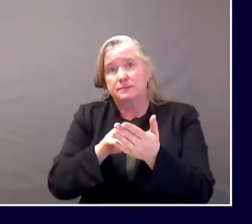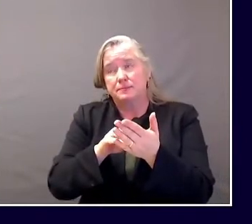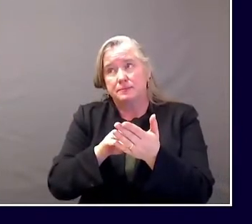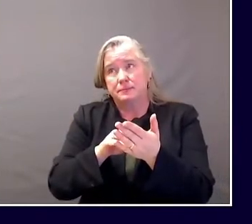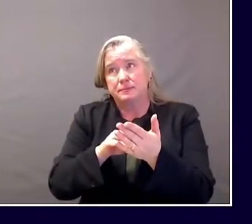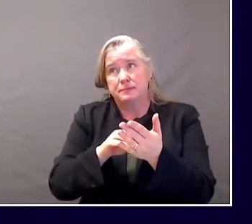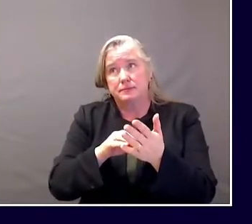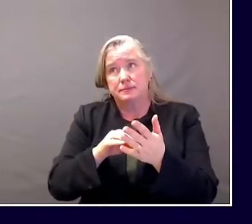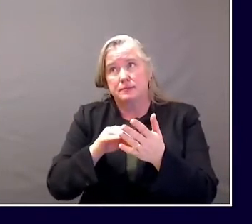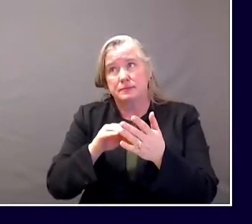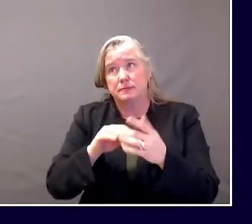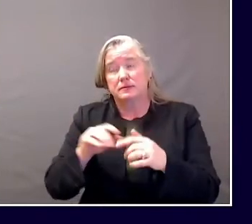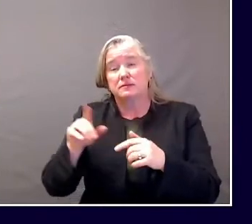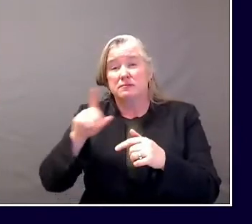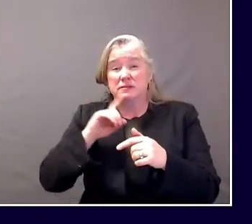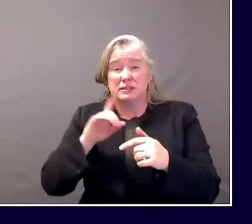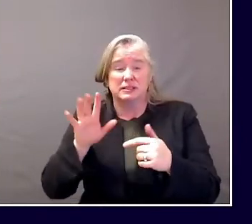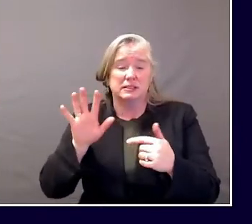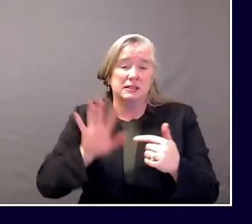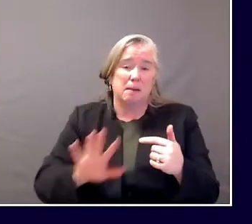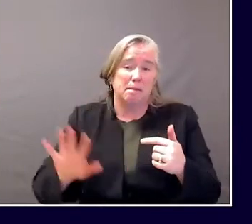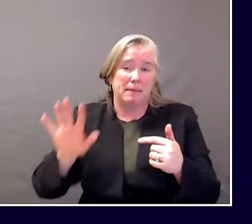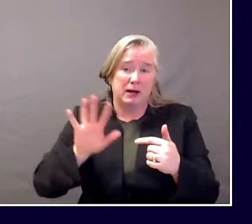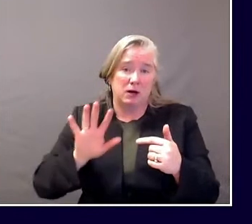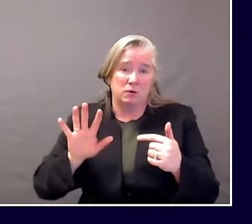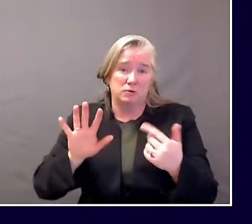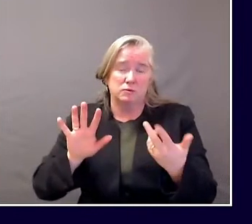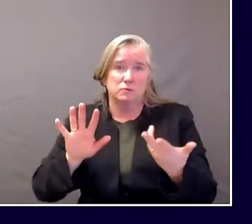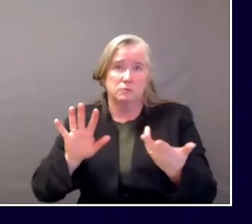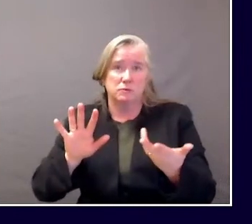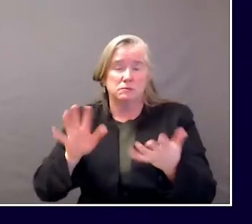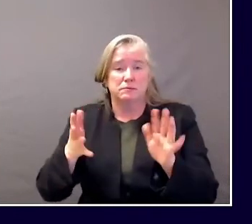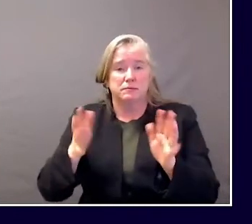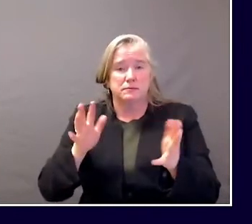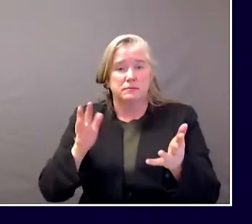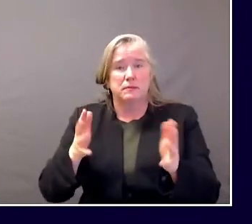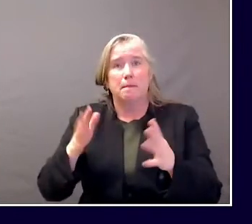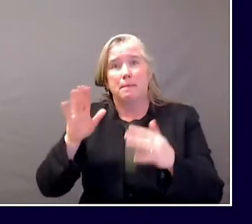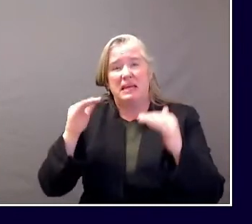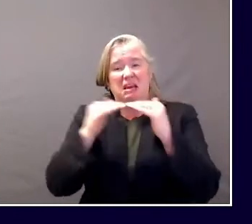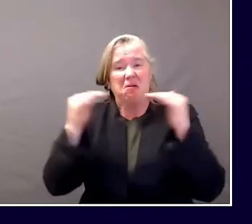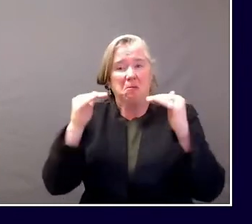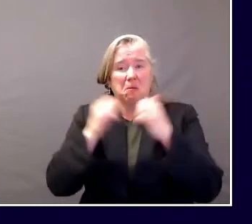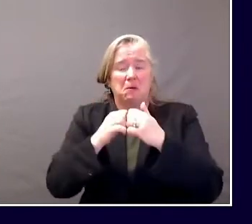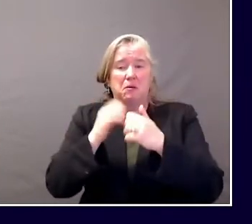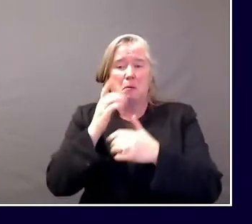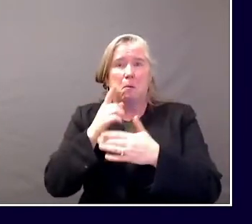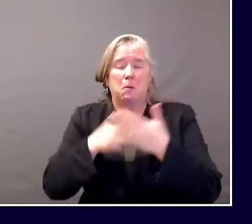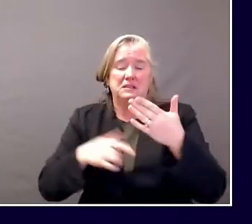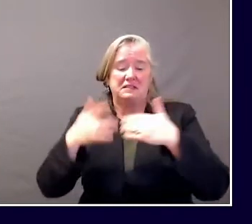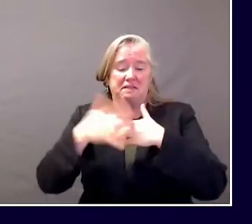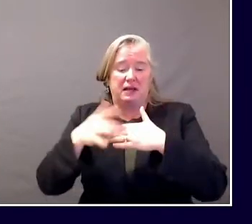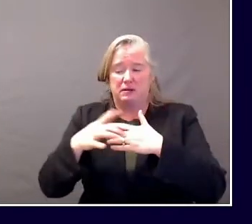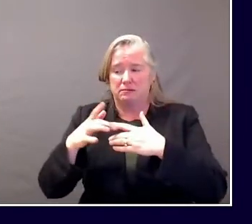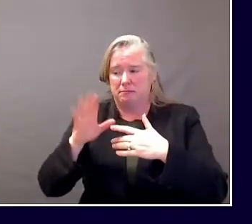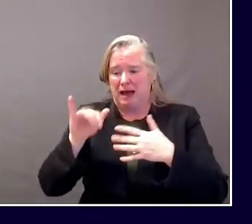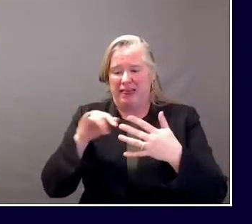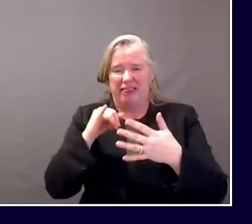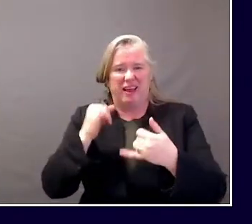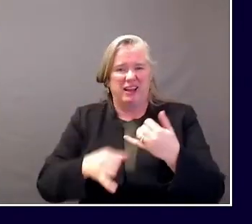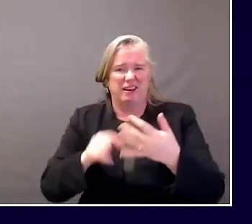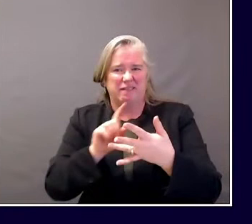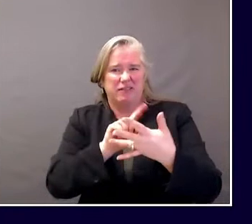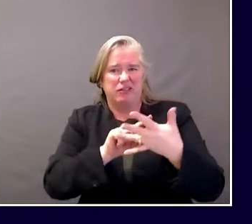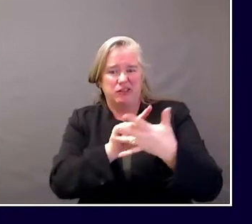available, pretty close to what we've received by the end of this week. I'm not going to just list off a litany